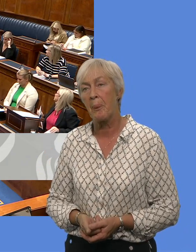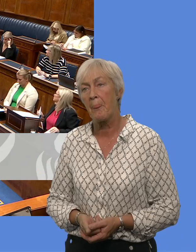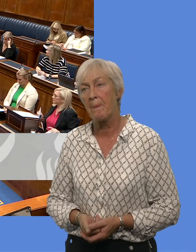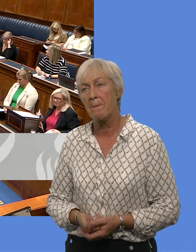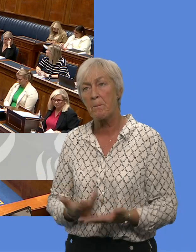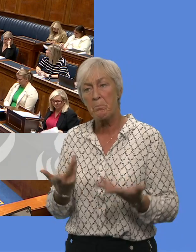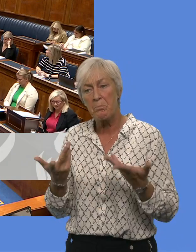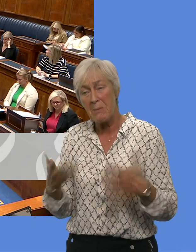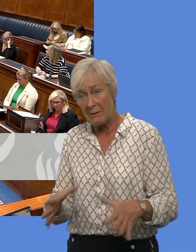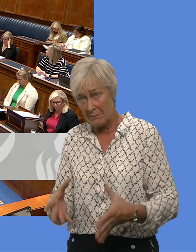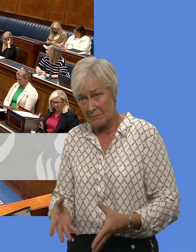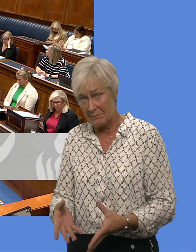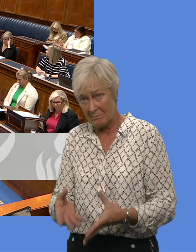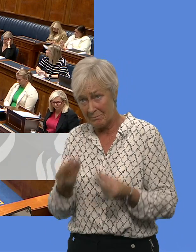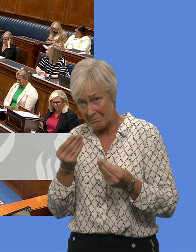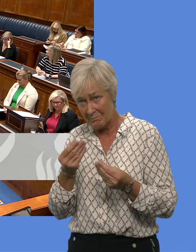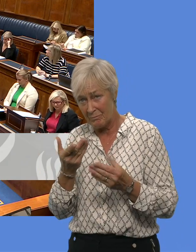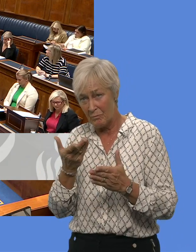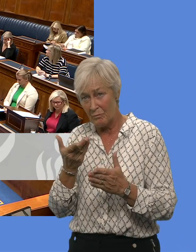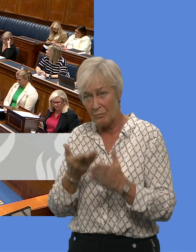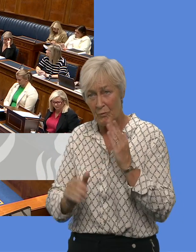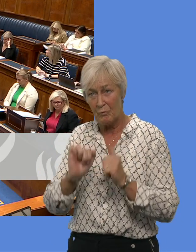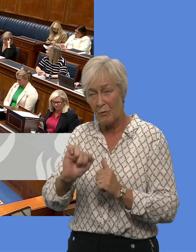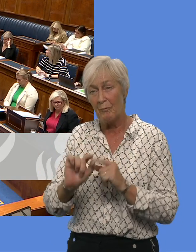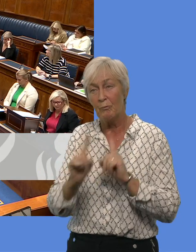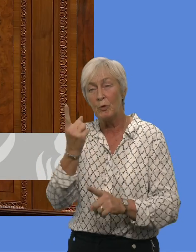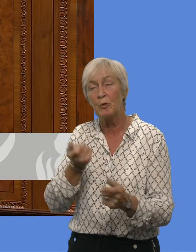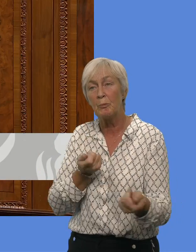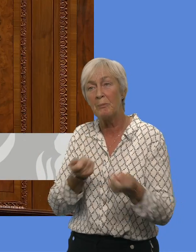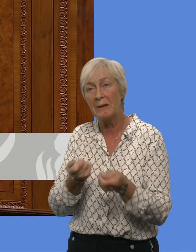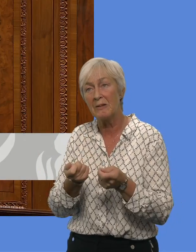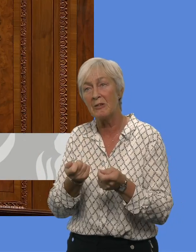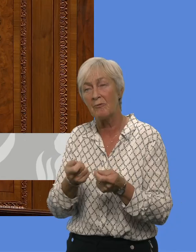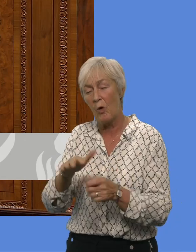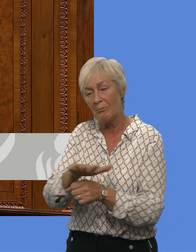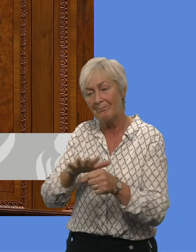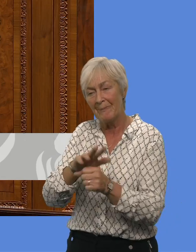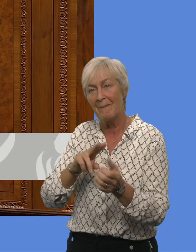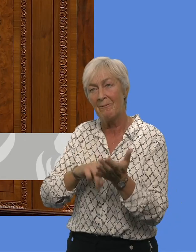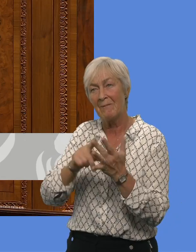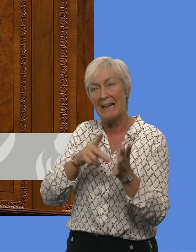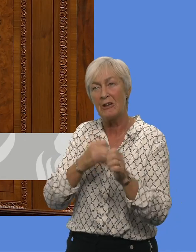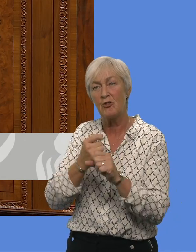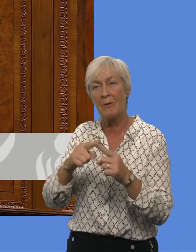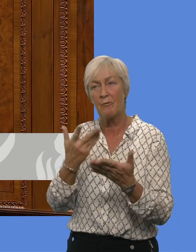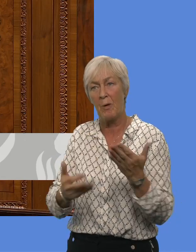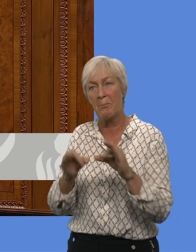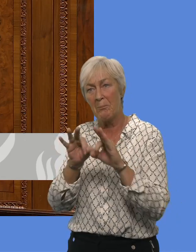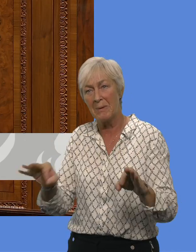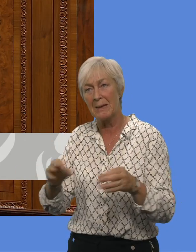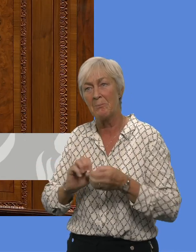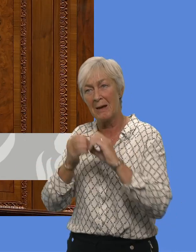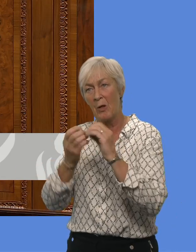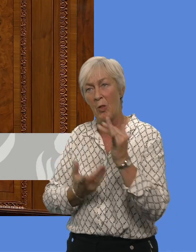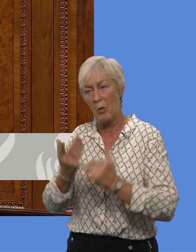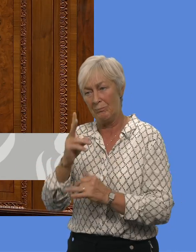Have any lessons been learned, I'd like to ask the Deputy First Minister, in urban villages from the Peacemakers Museum fiasco